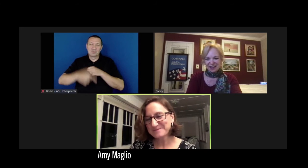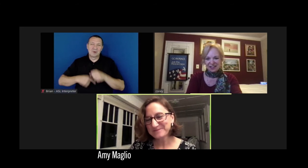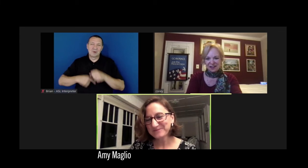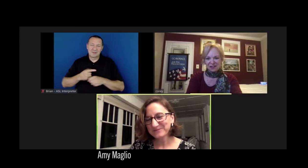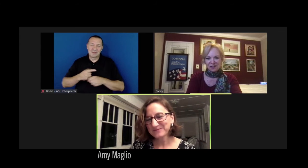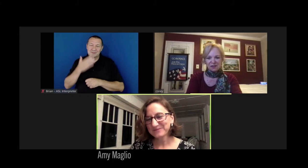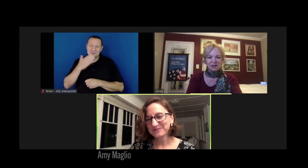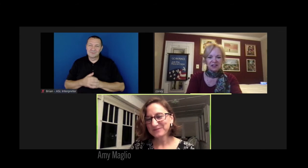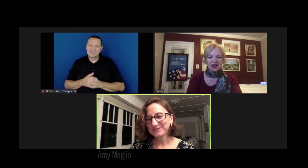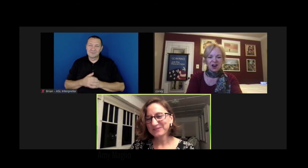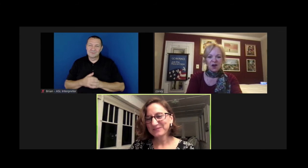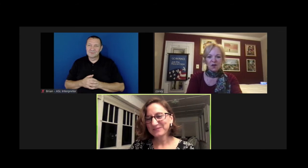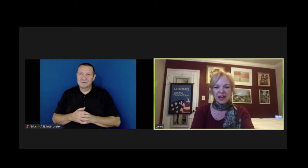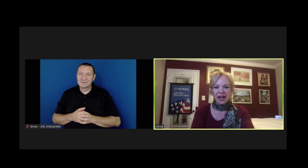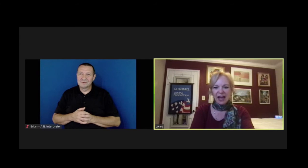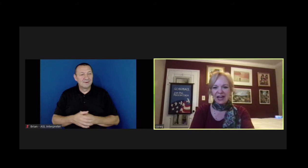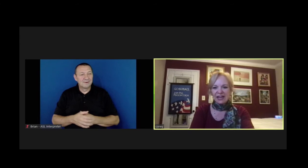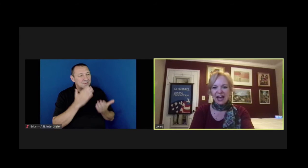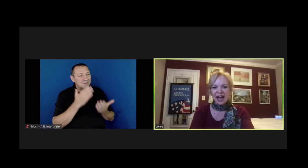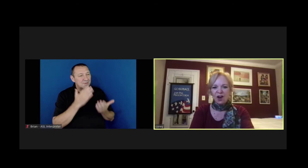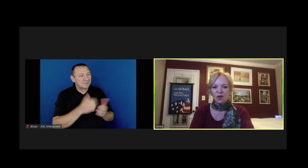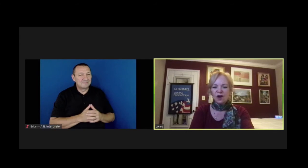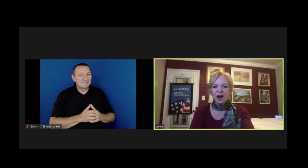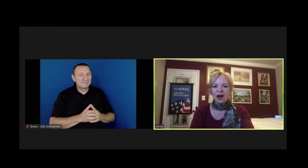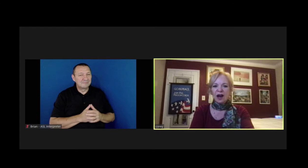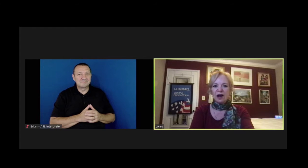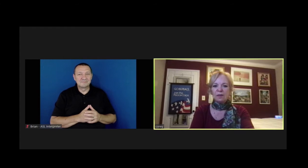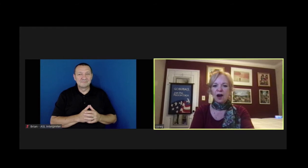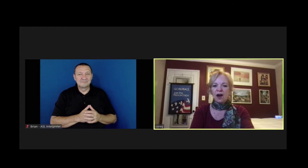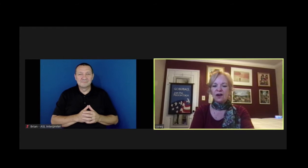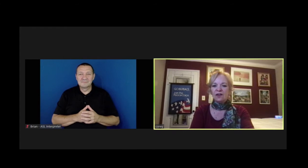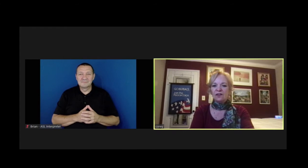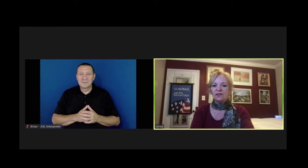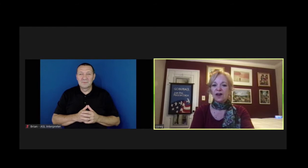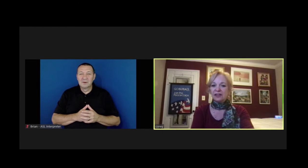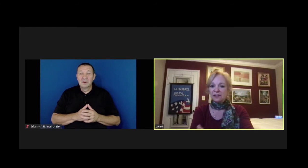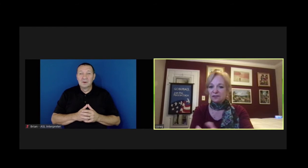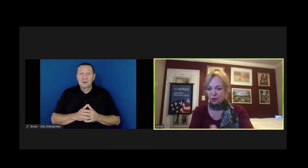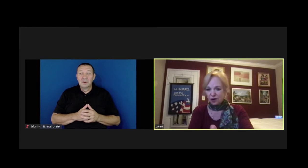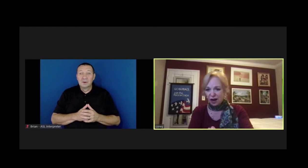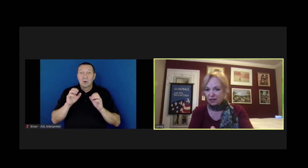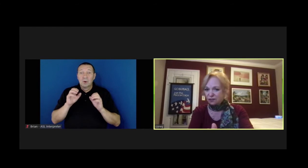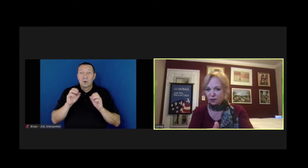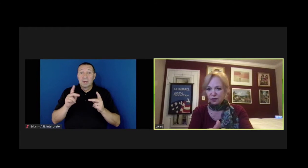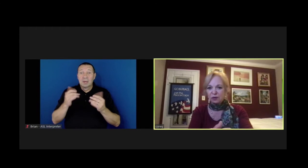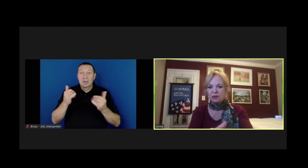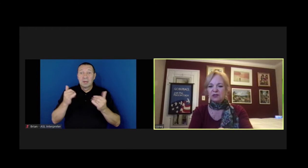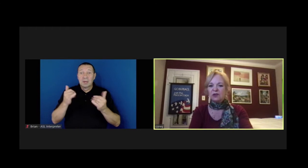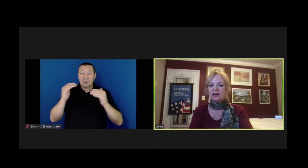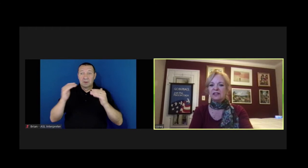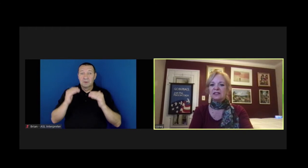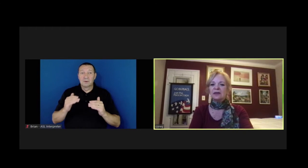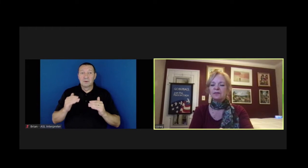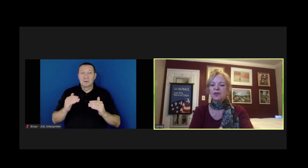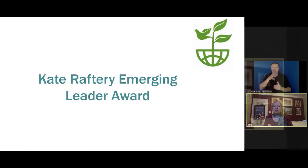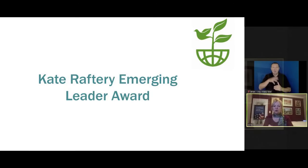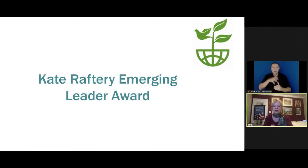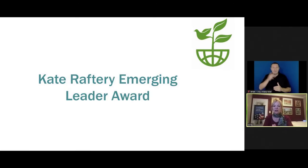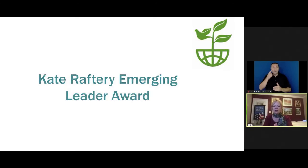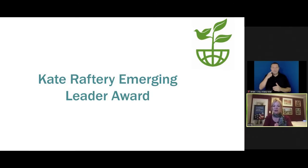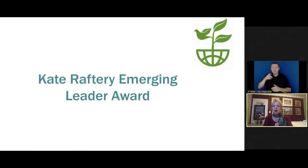much. Yeah, thank you. Okay, now, finally for us, for Women of Peace Corps